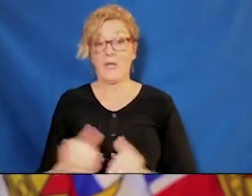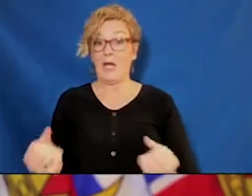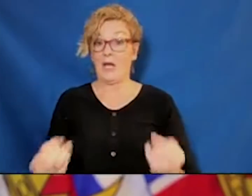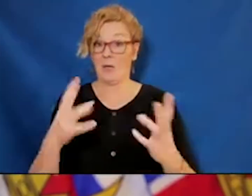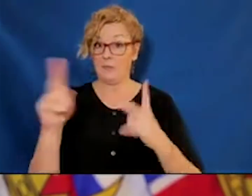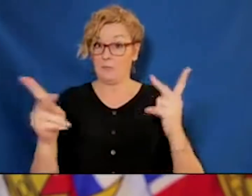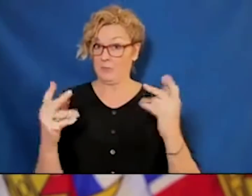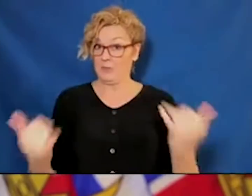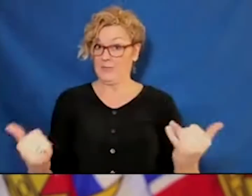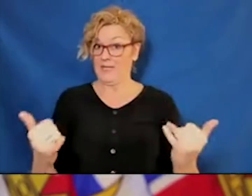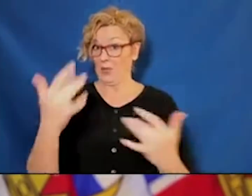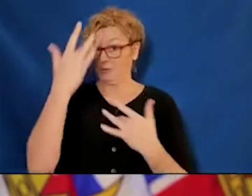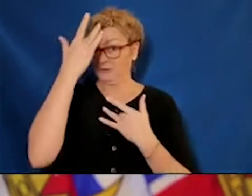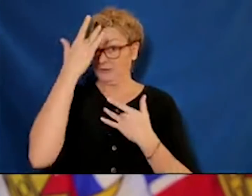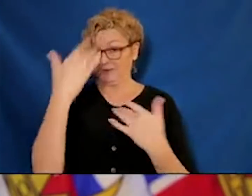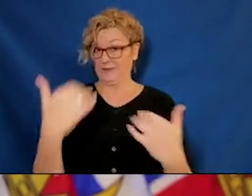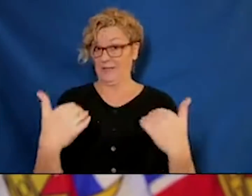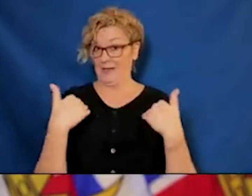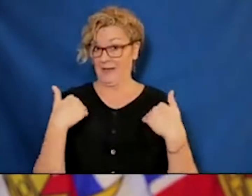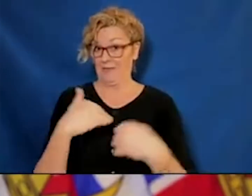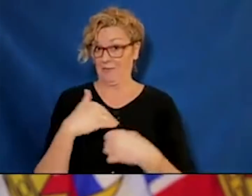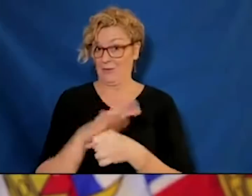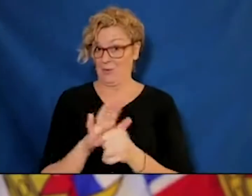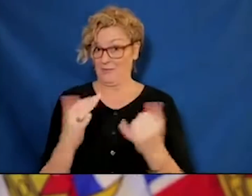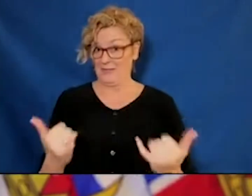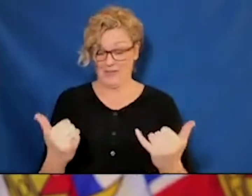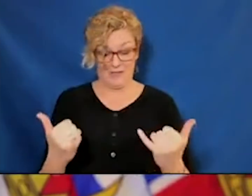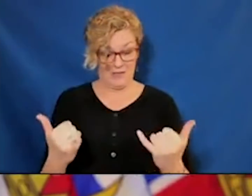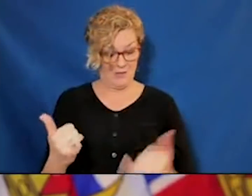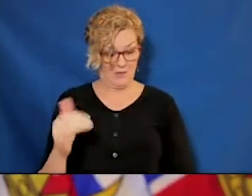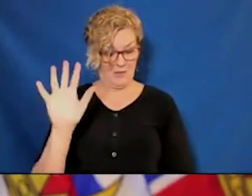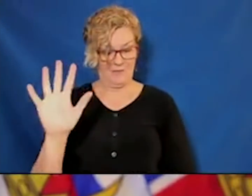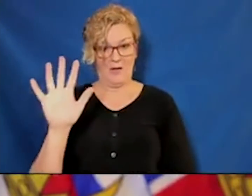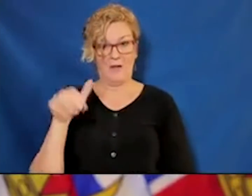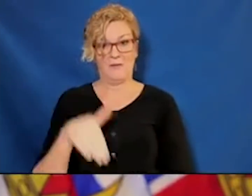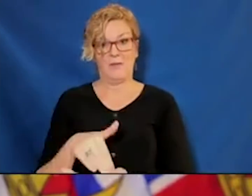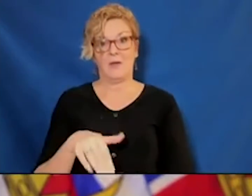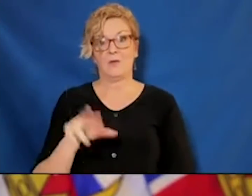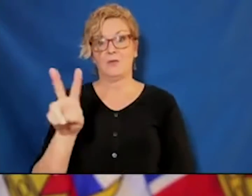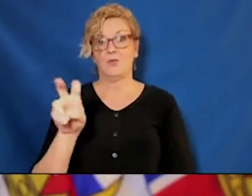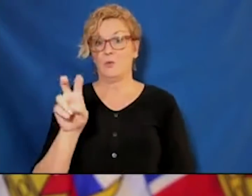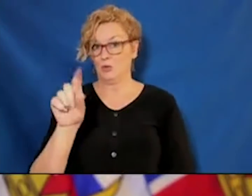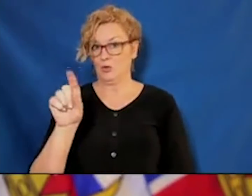5,220 active cases in all health authorities in British Columbia, of whom